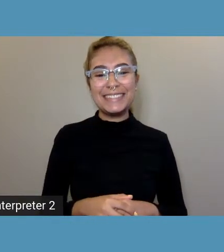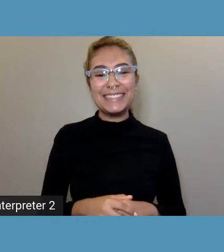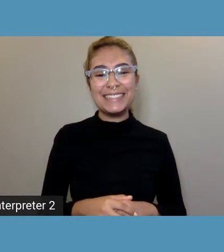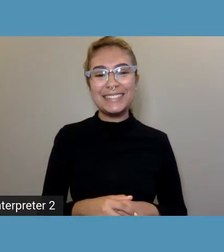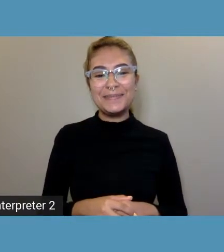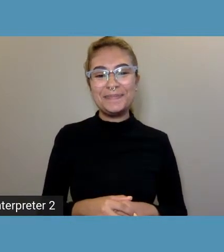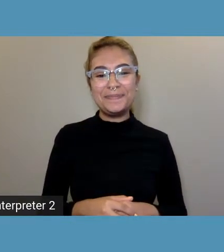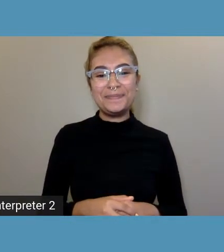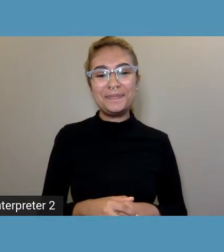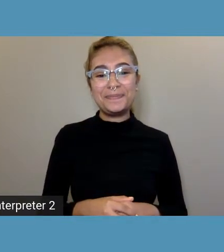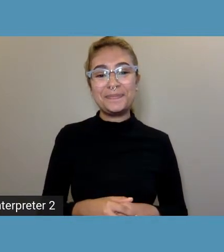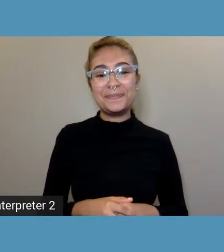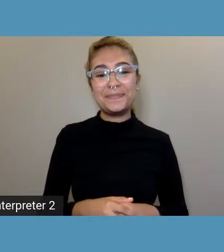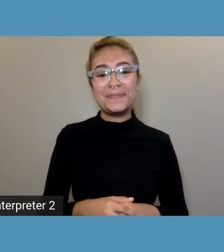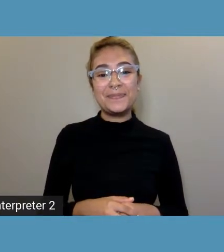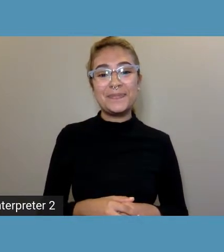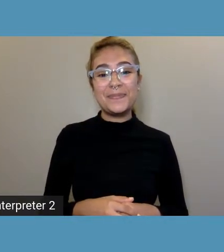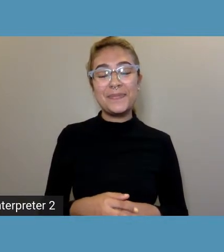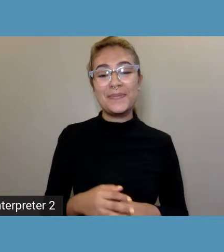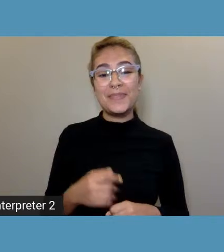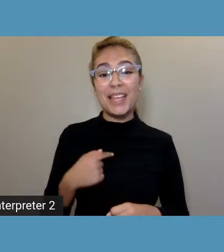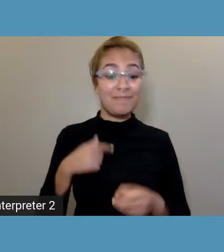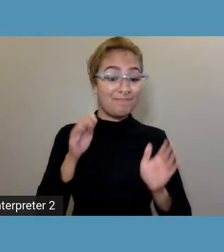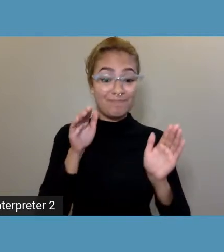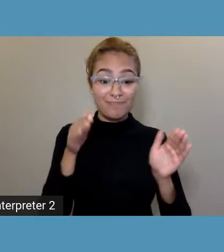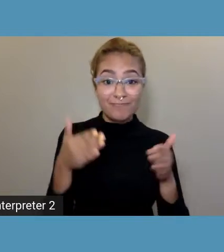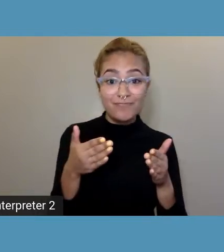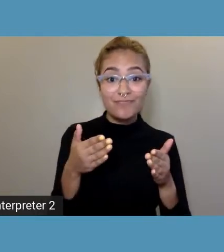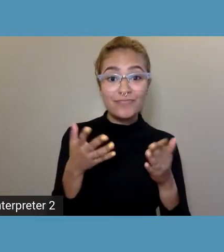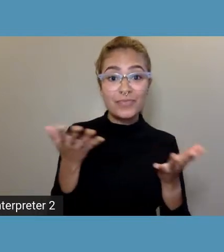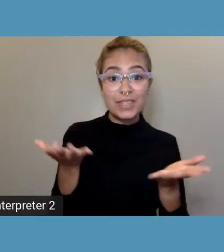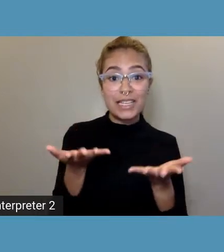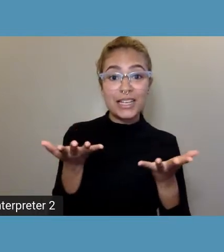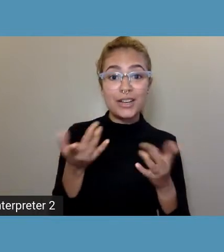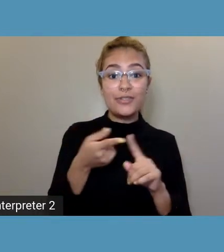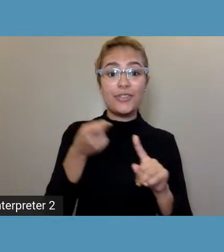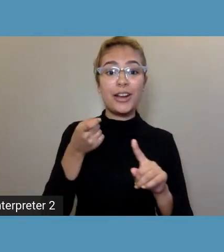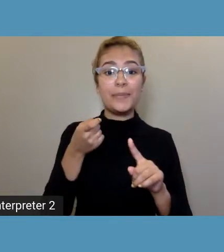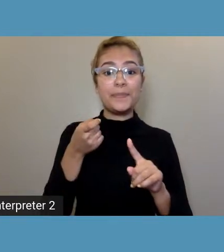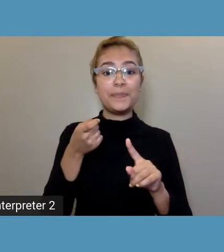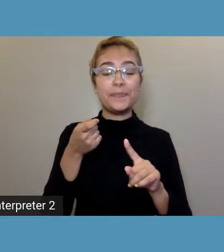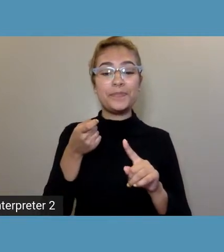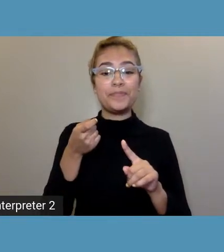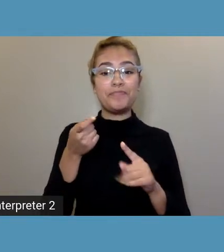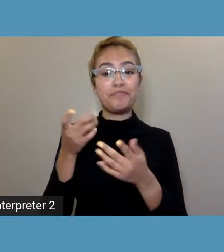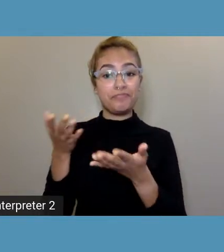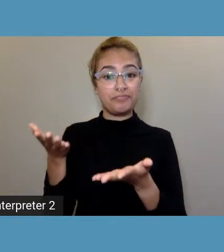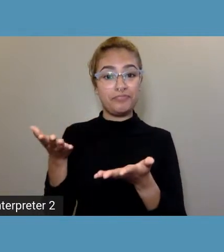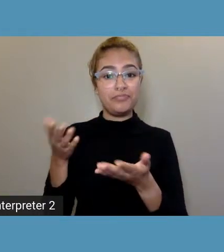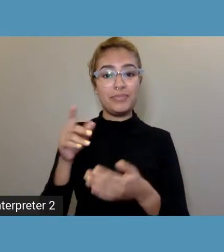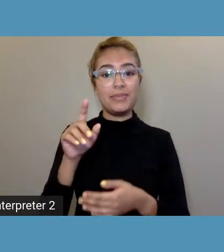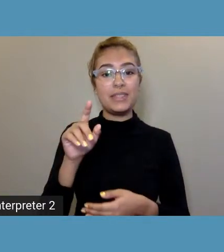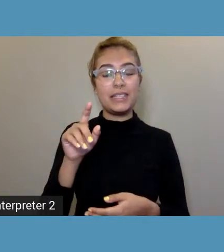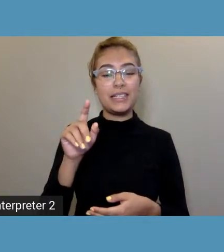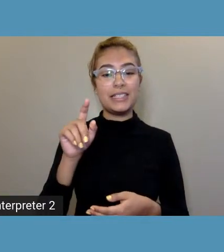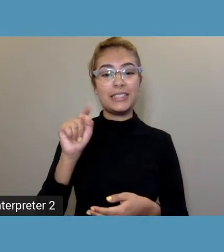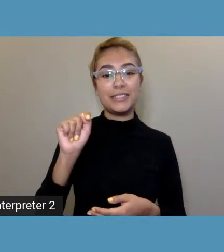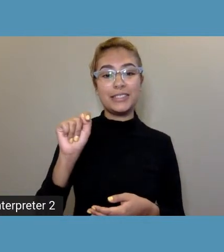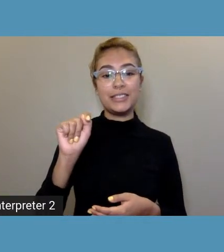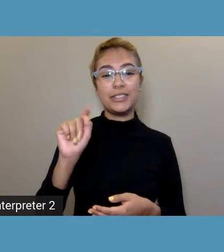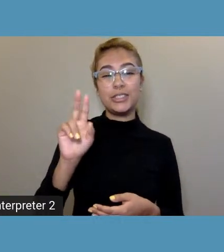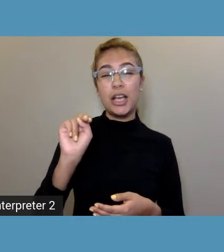I am tuning in to you today from Tavangar, which is Tongva